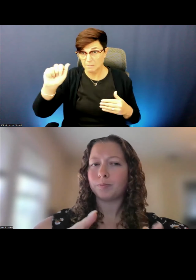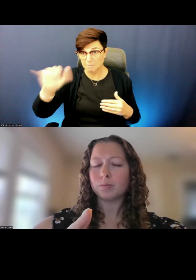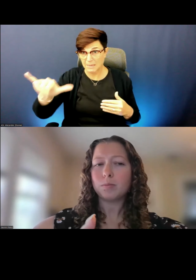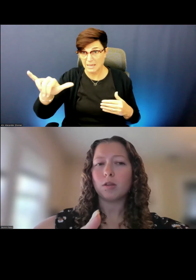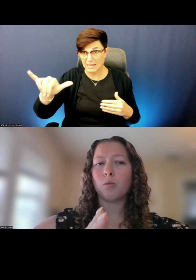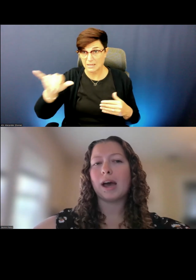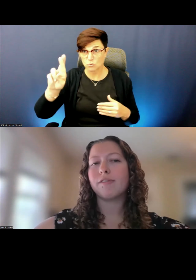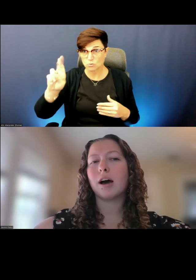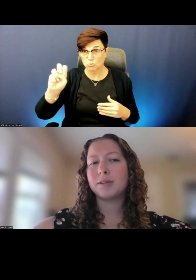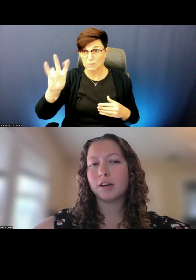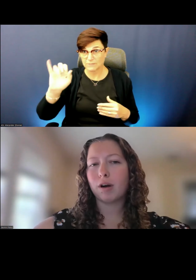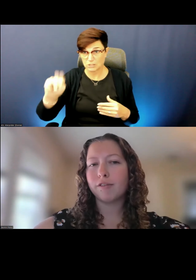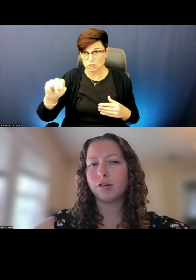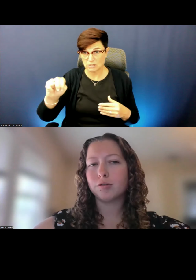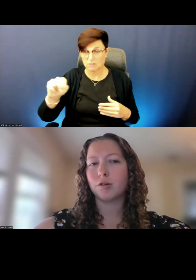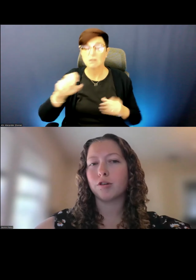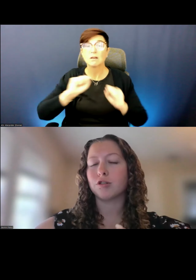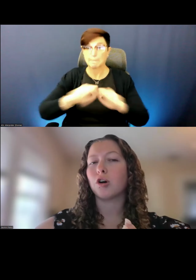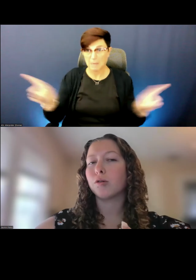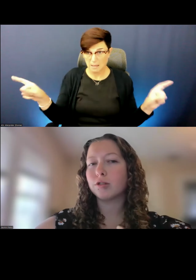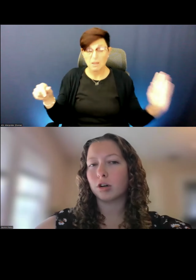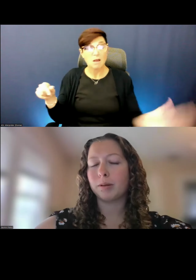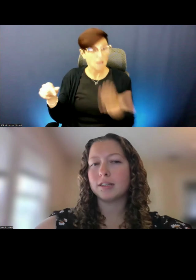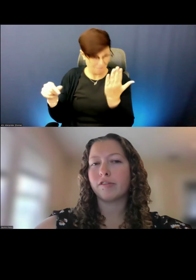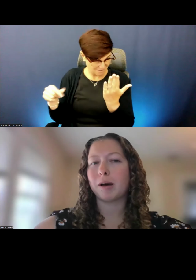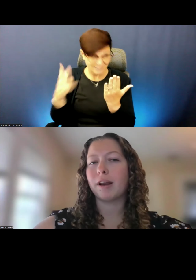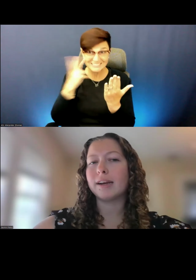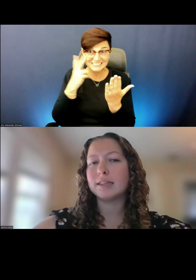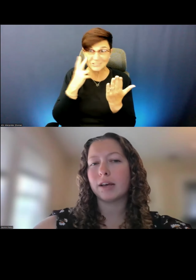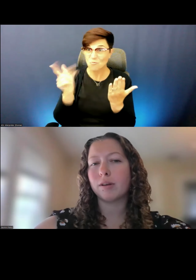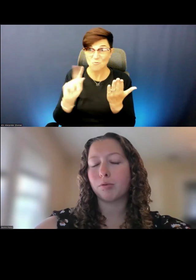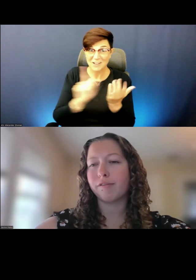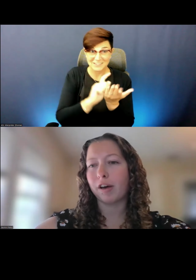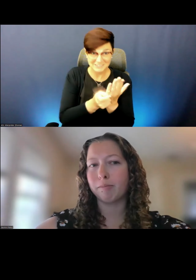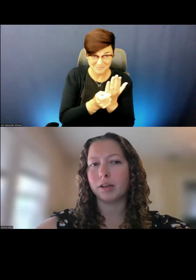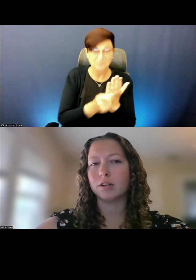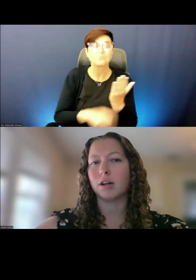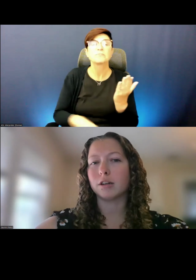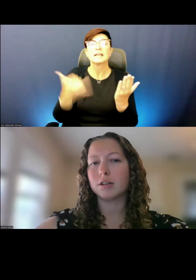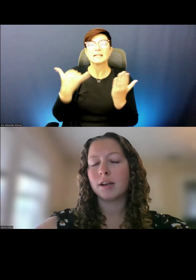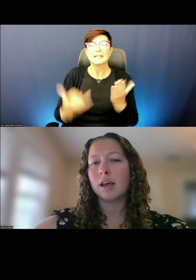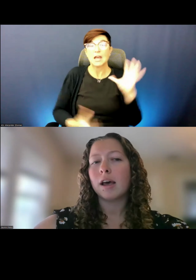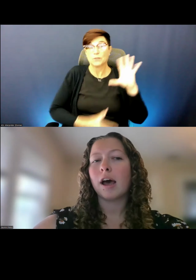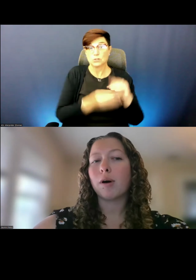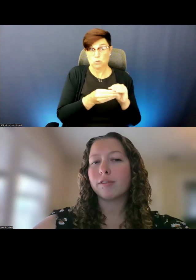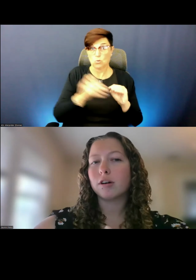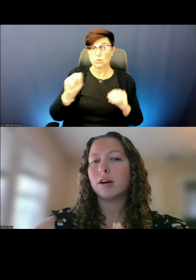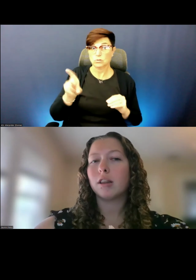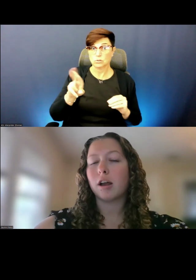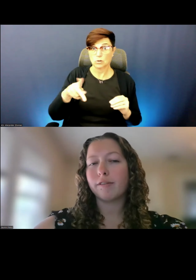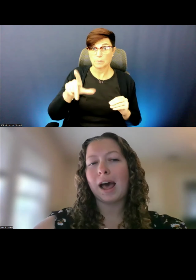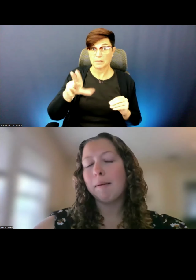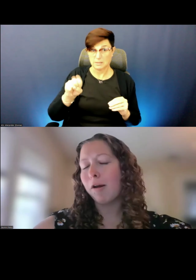ago, we have the updated revenues. So there's a total surplus of about $97.5 billion.